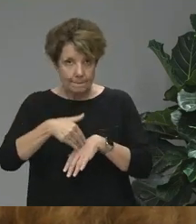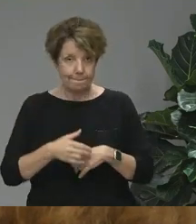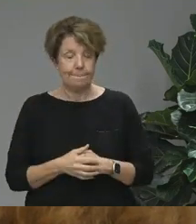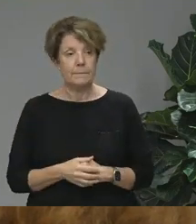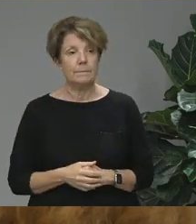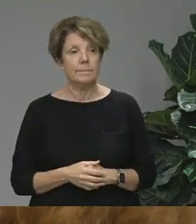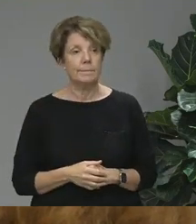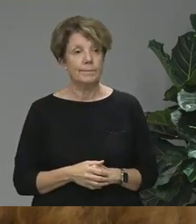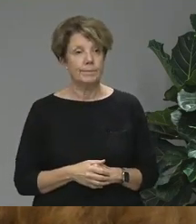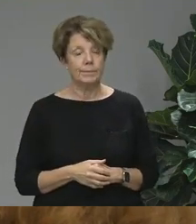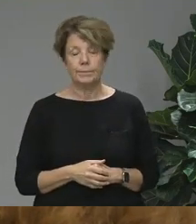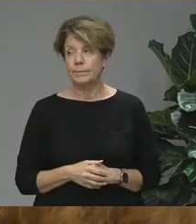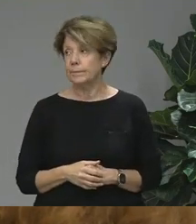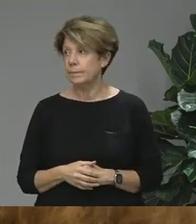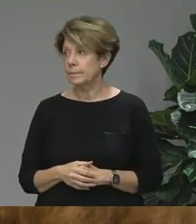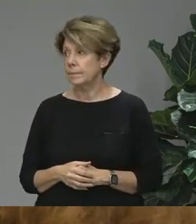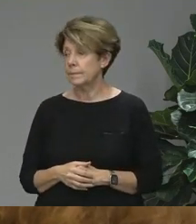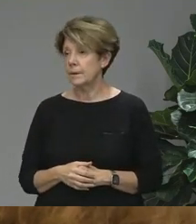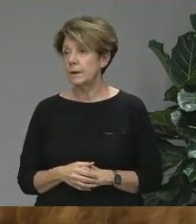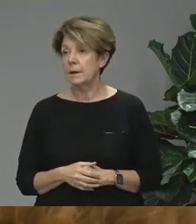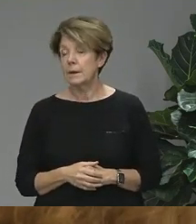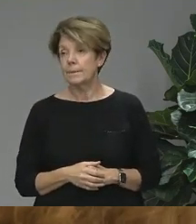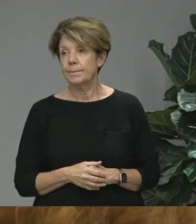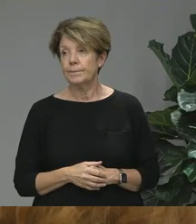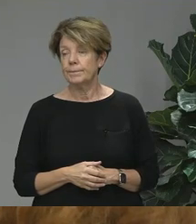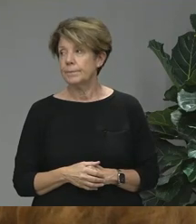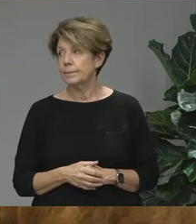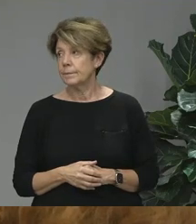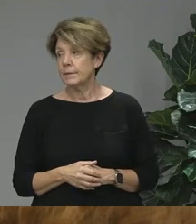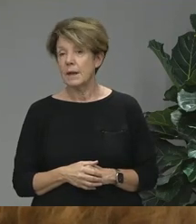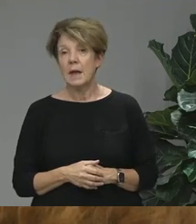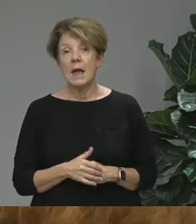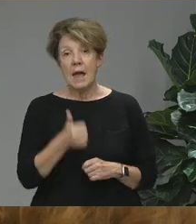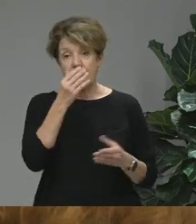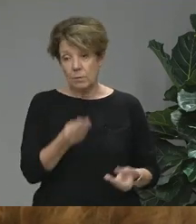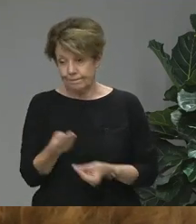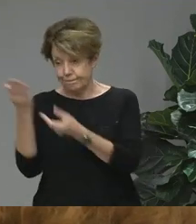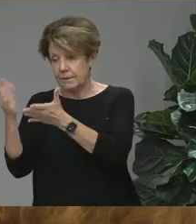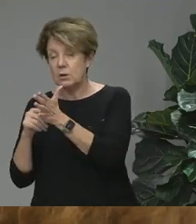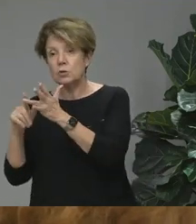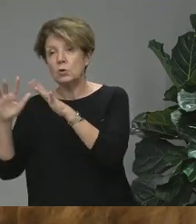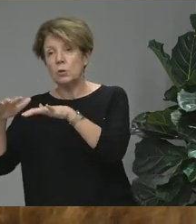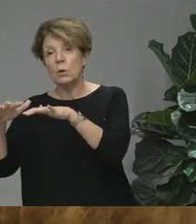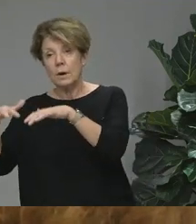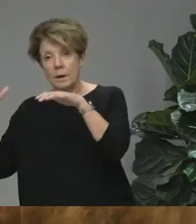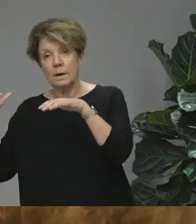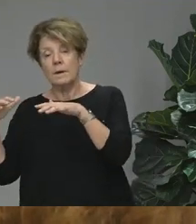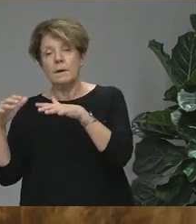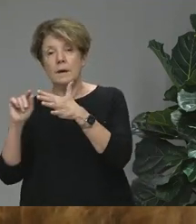was known fairly quickly to the Cabinet and the Parliament in Australia.